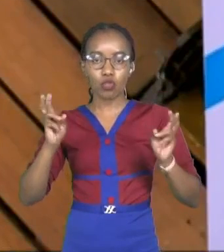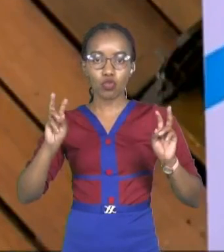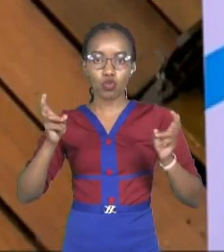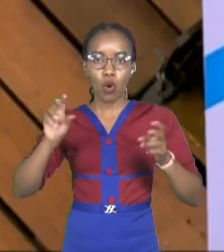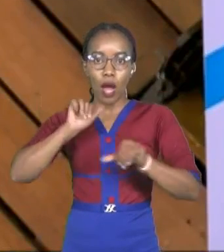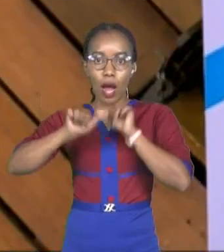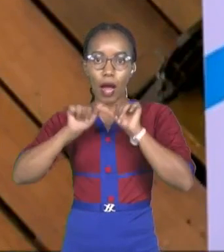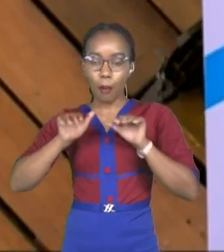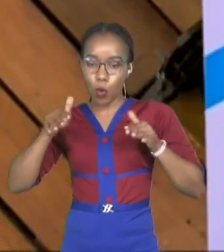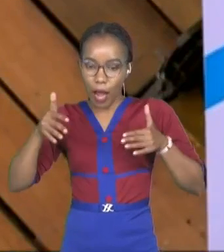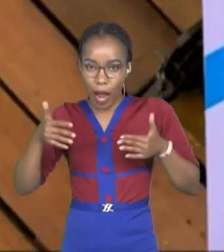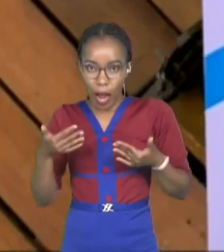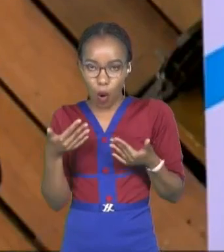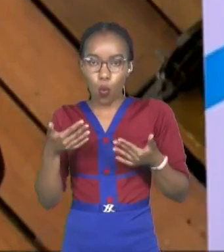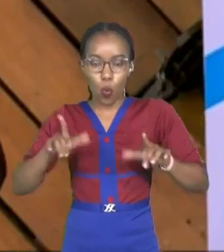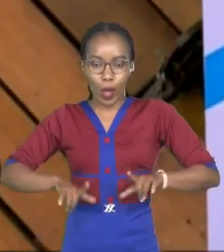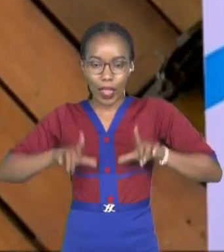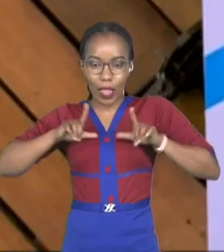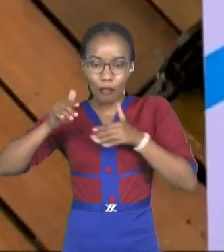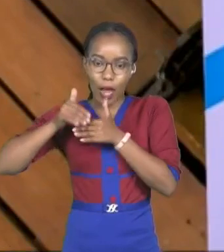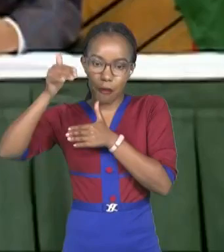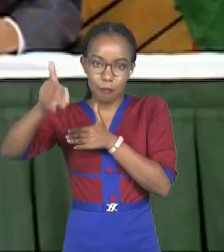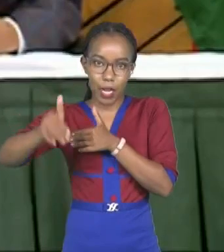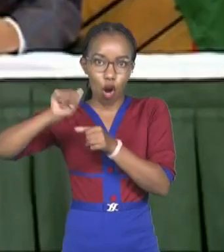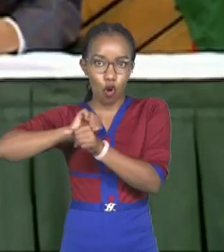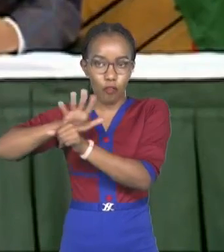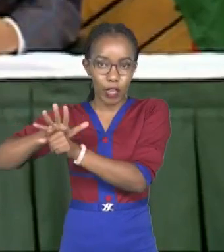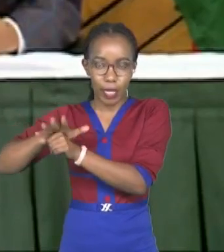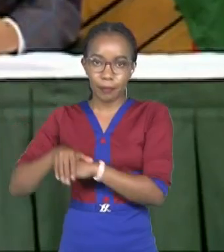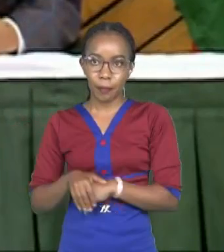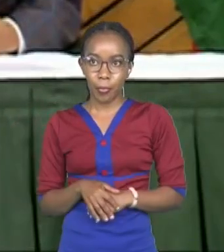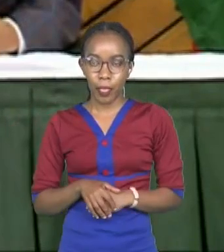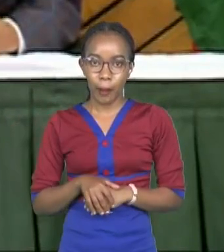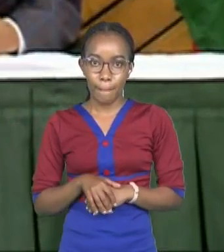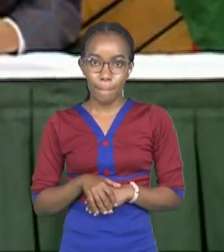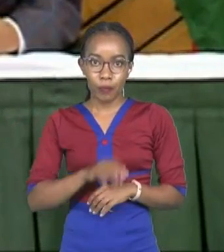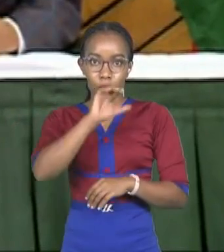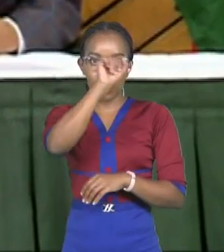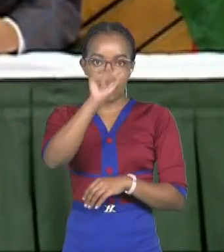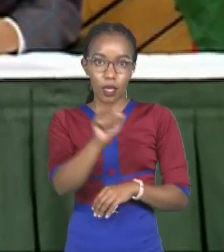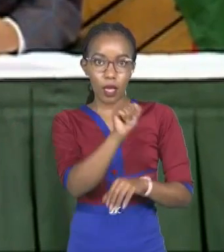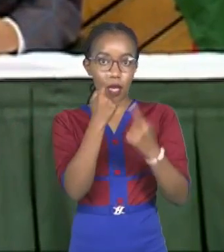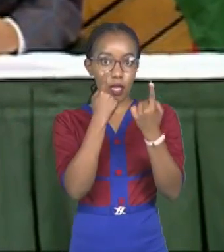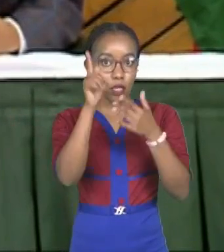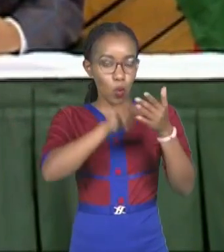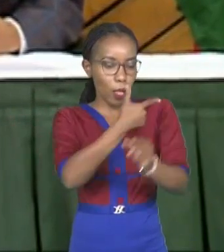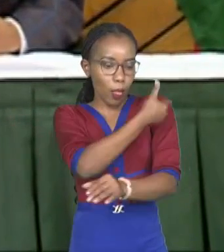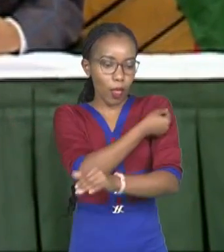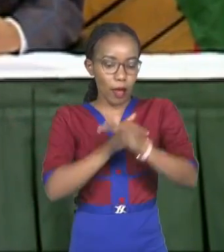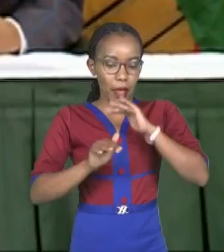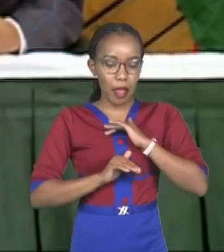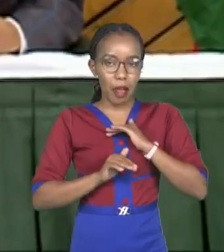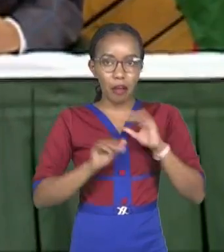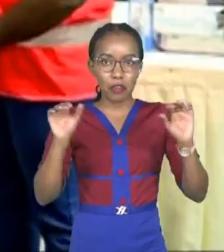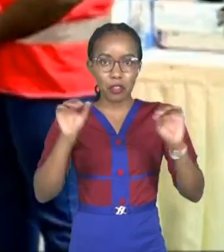of how do we survive after this pandemic. However, Balala claims the vaccines are limited as the